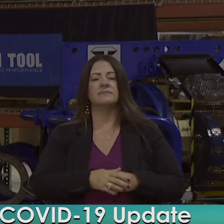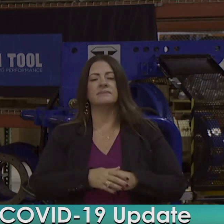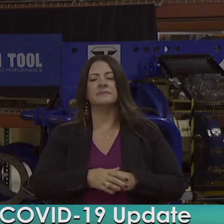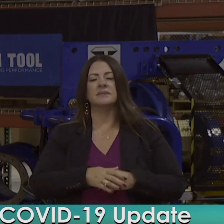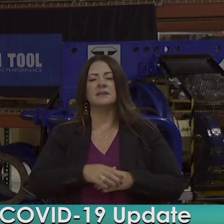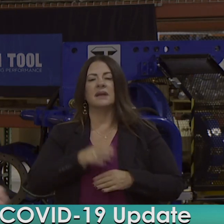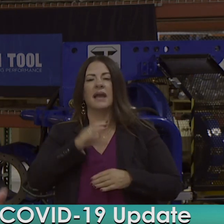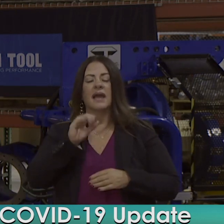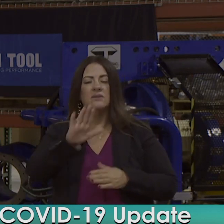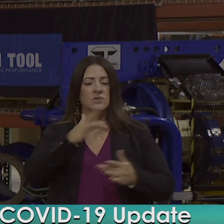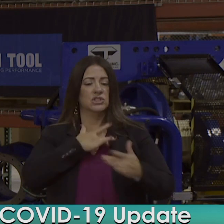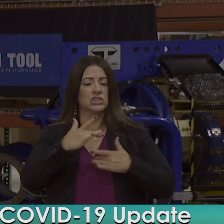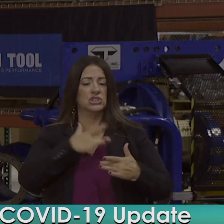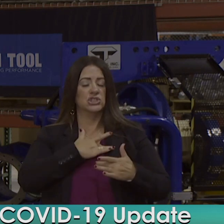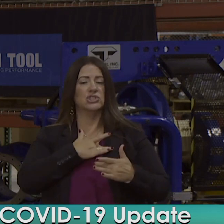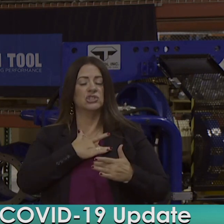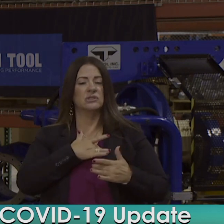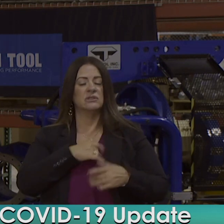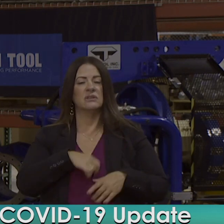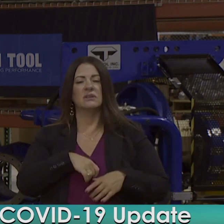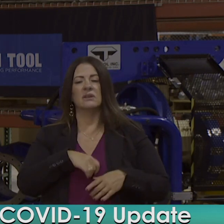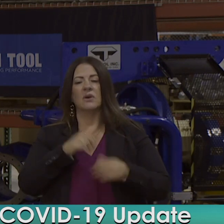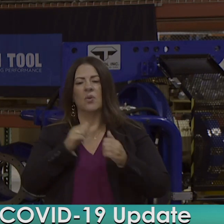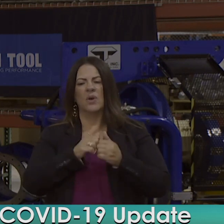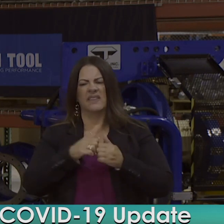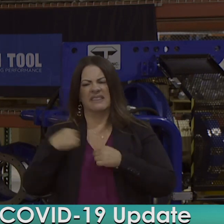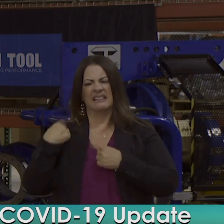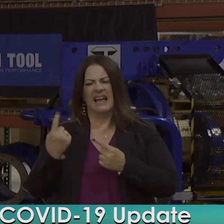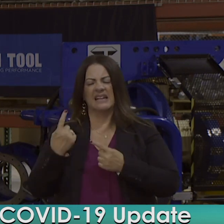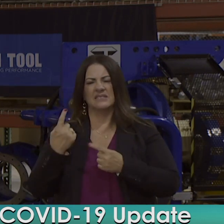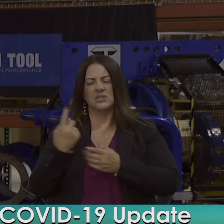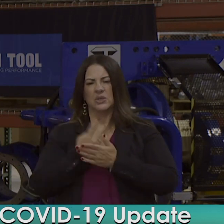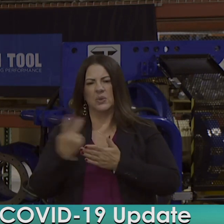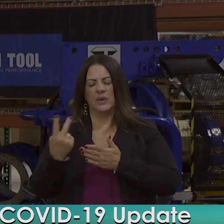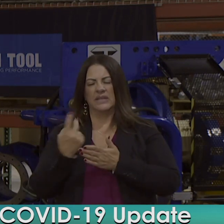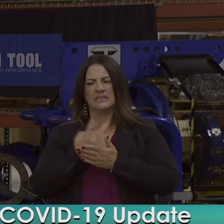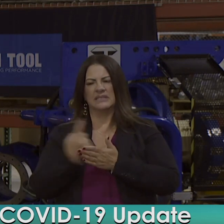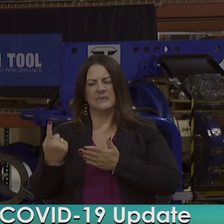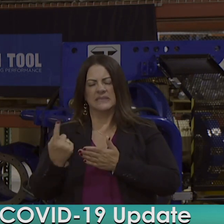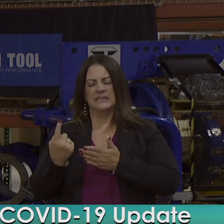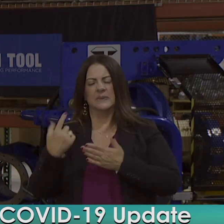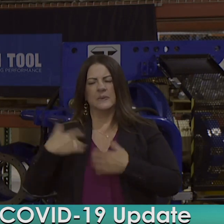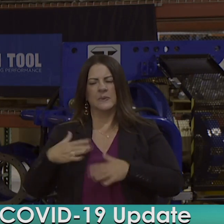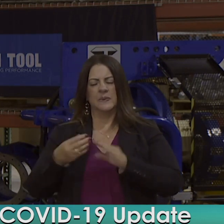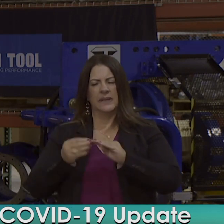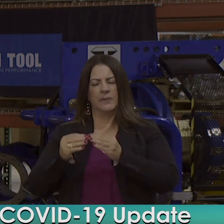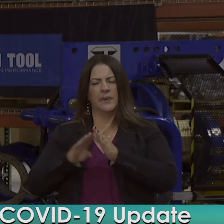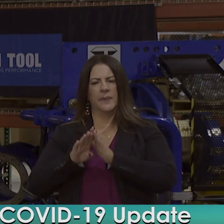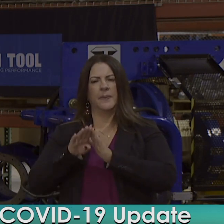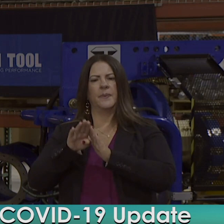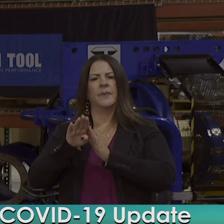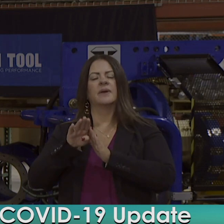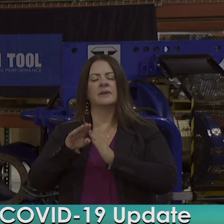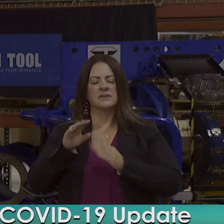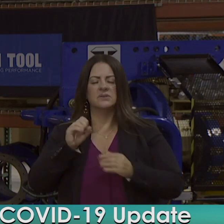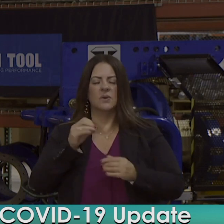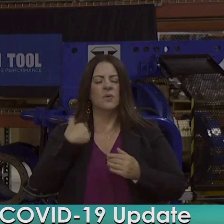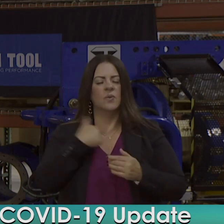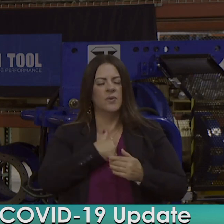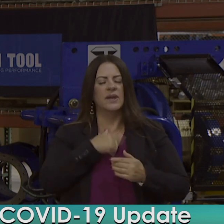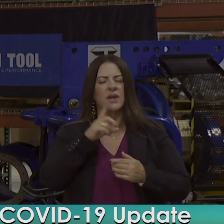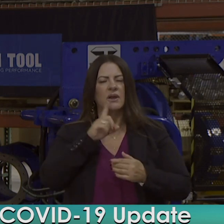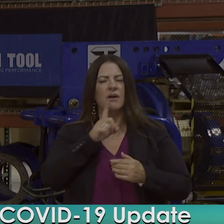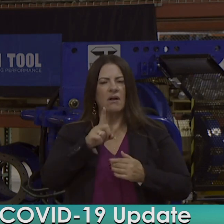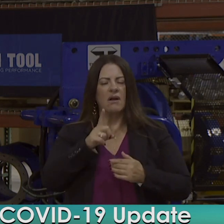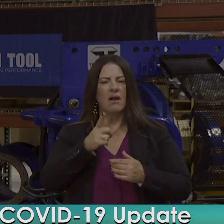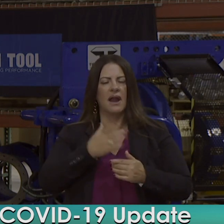concerned about these 7 and 14-day trend lines, 5.3% over 14 days of a positivity rate.